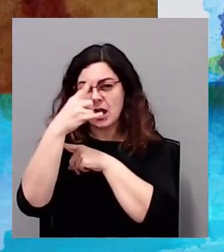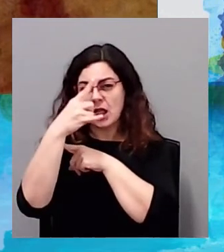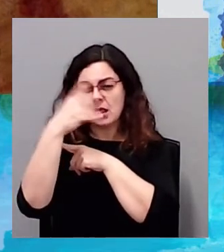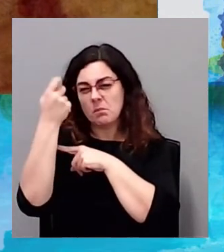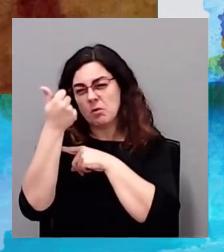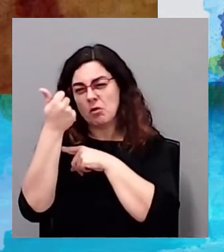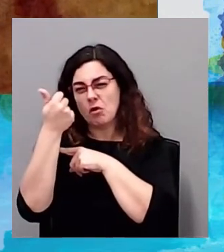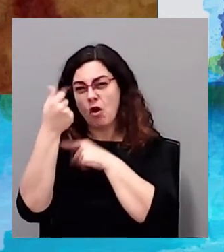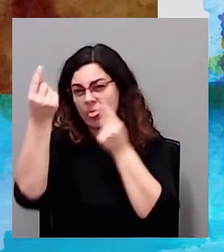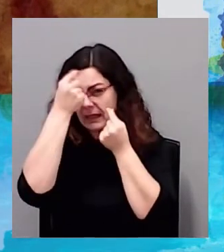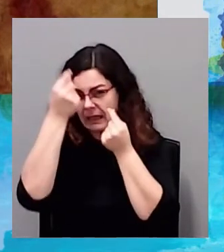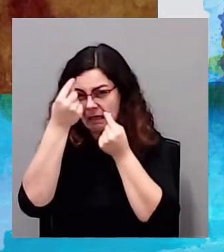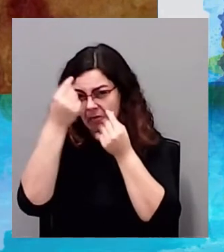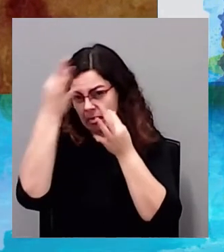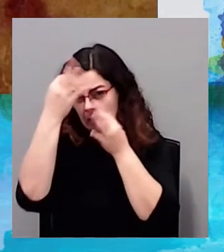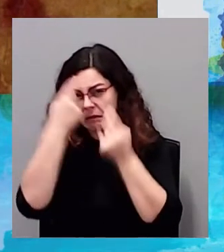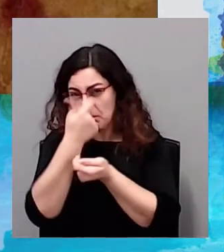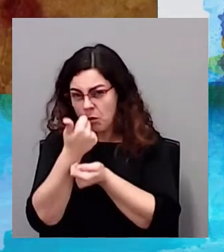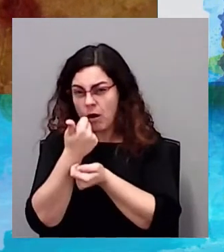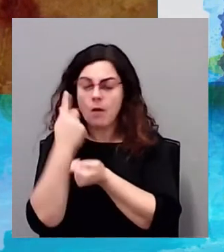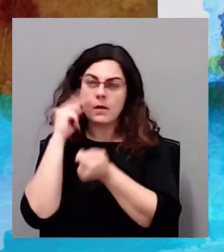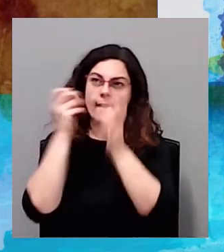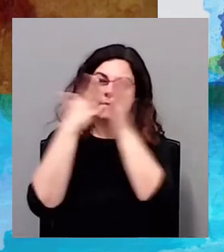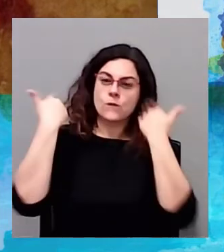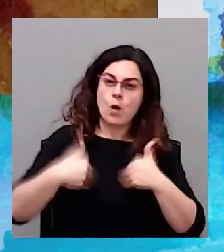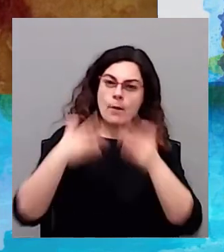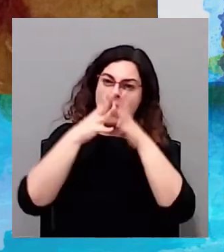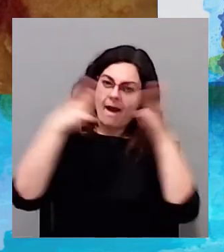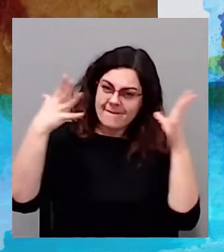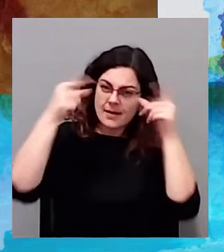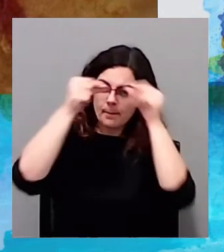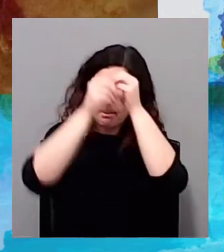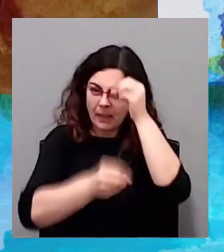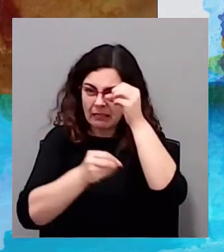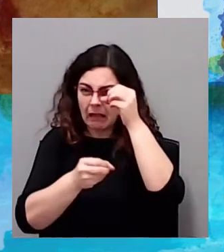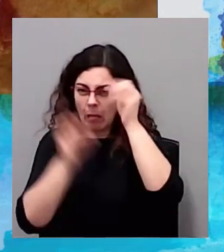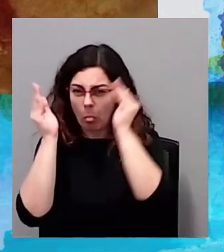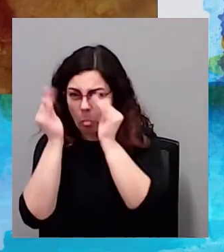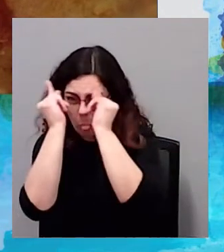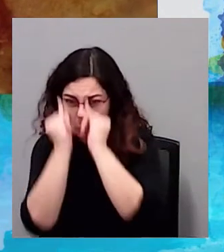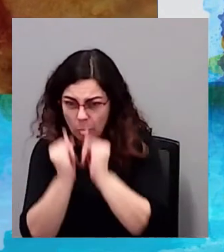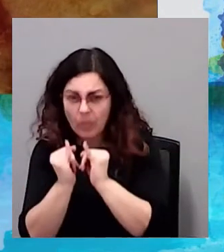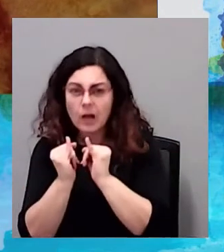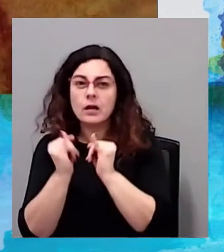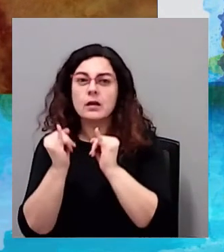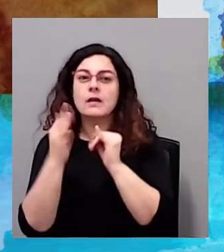and they're less defined. And they're surprising because the animal is so large, but there's these very